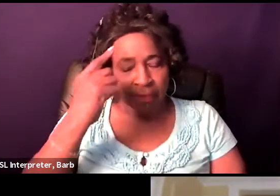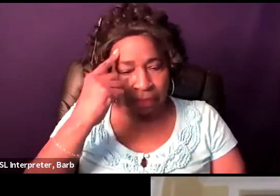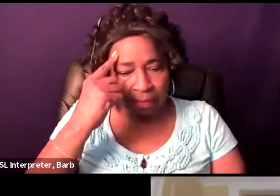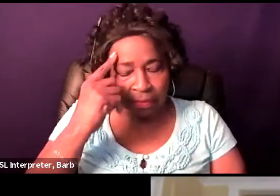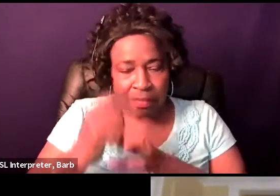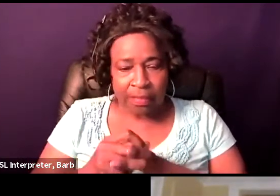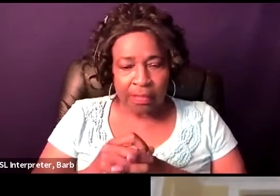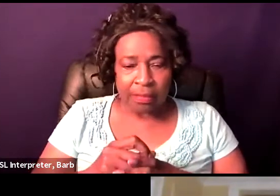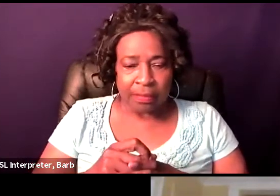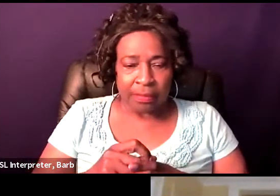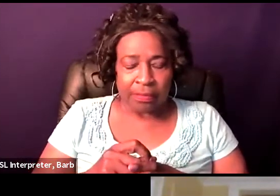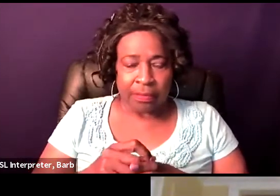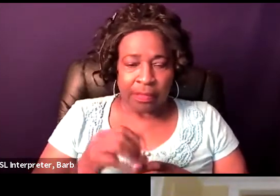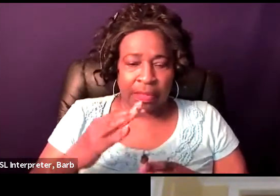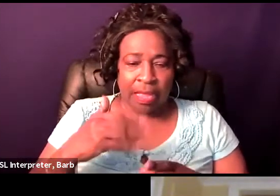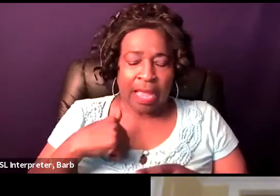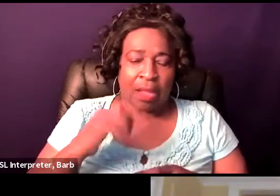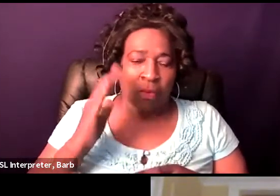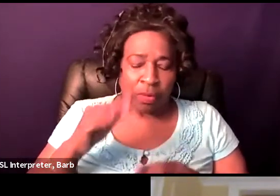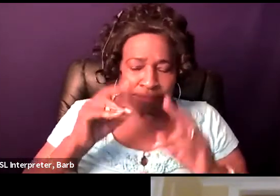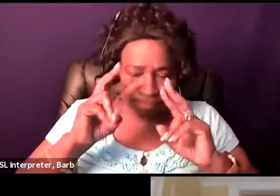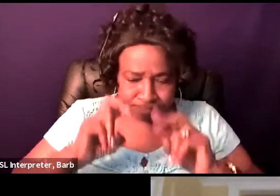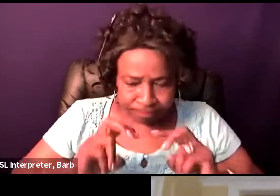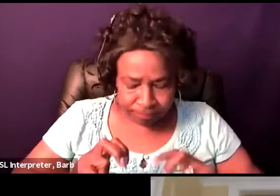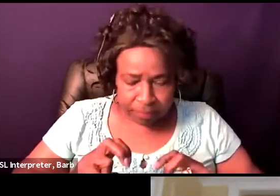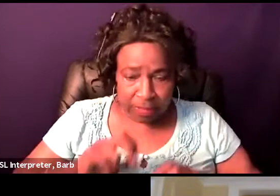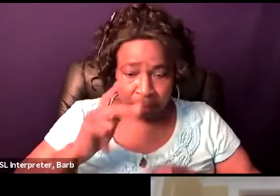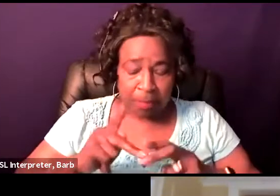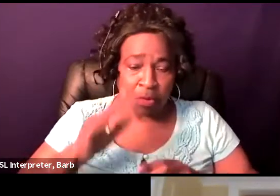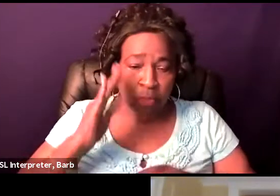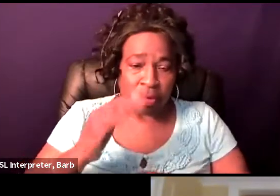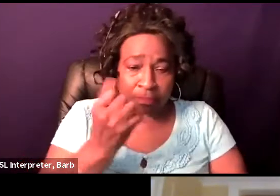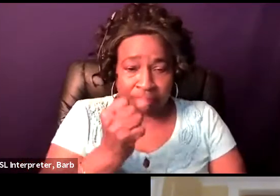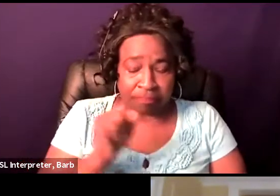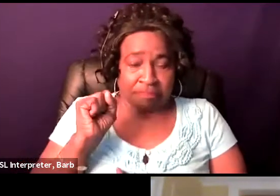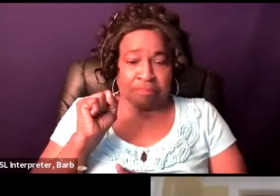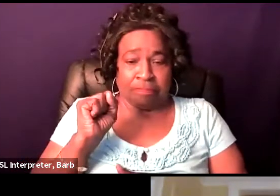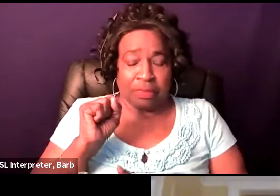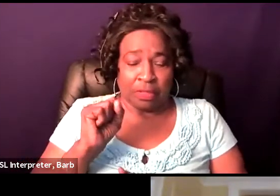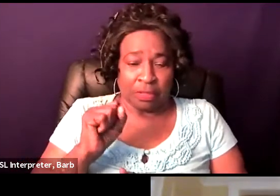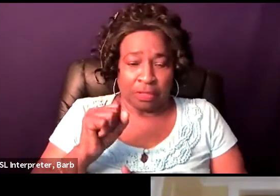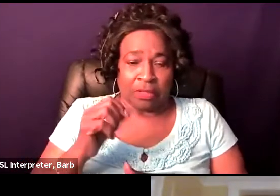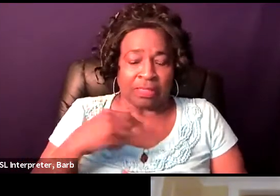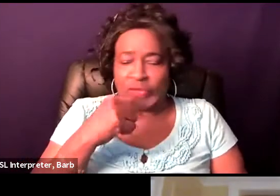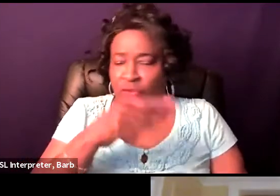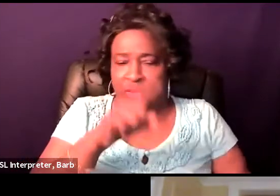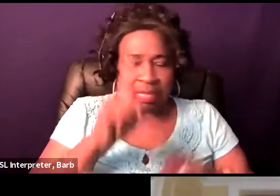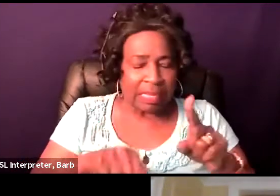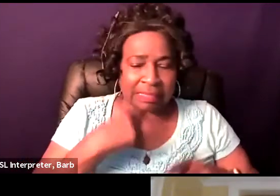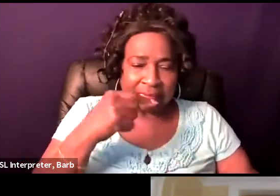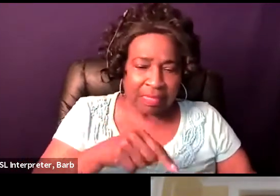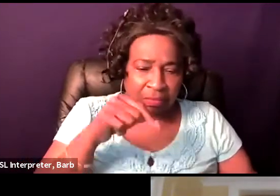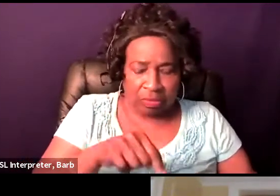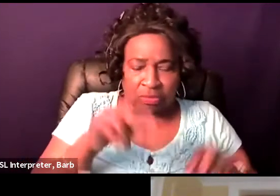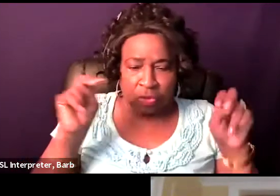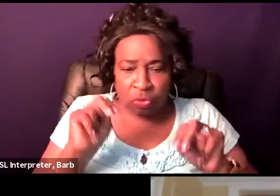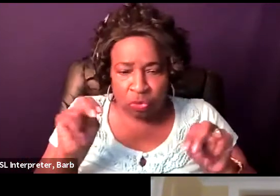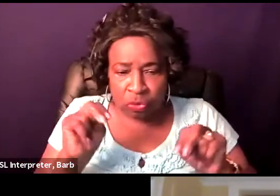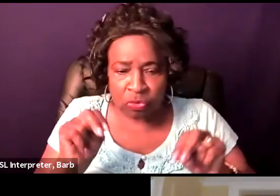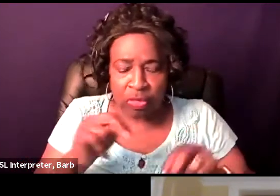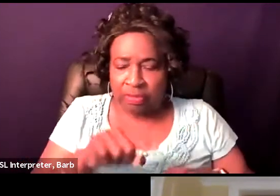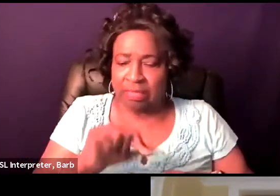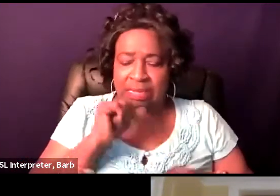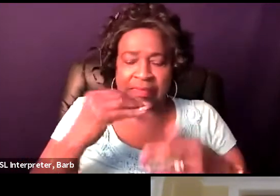critique would get out there, I would have more pushback, more resistance, people saying, oh, you can't, this is neutral, this doesn't